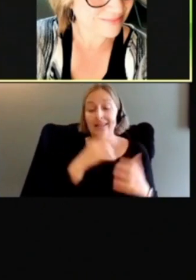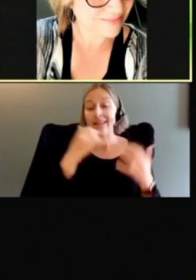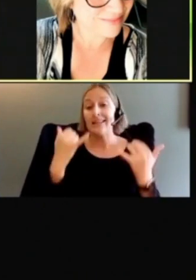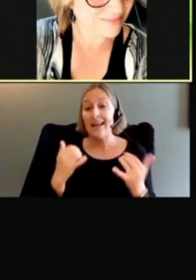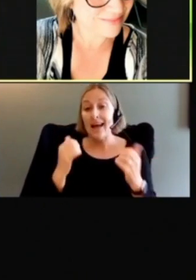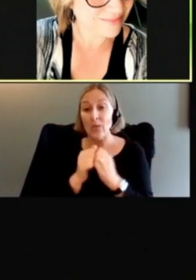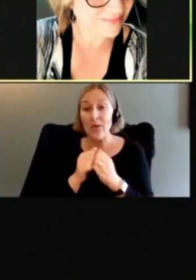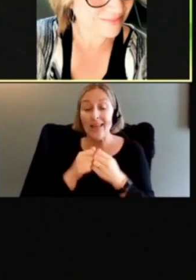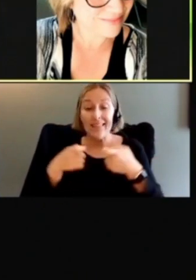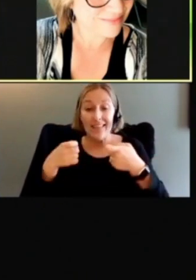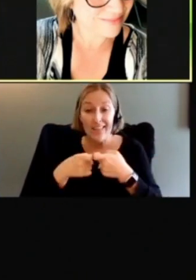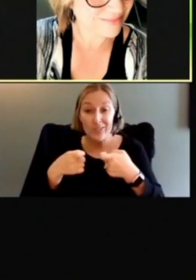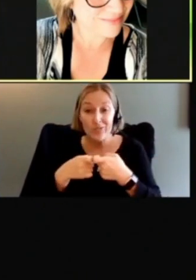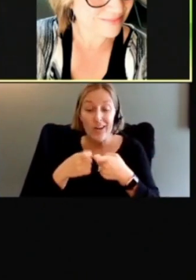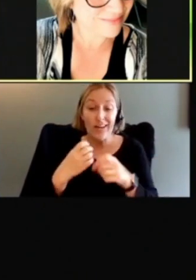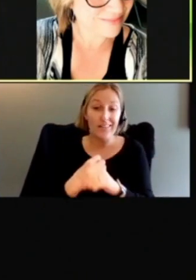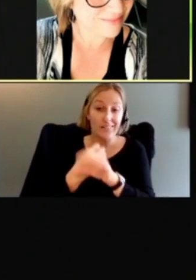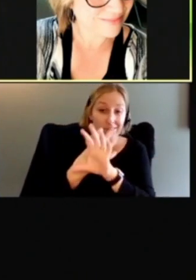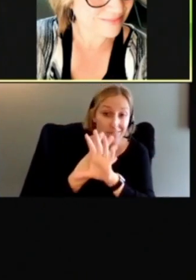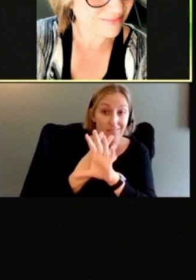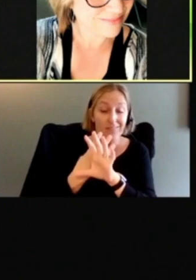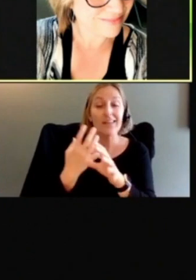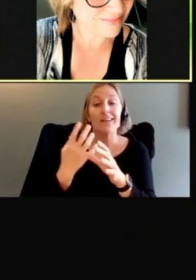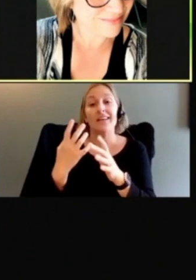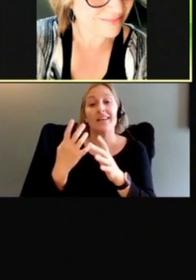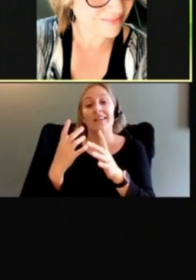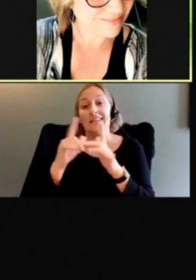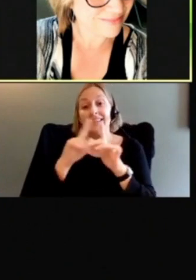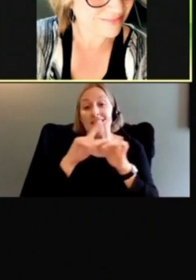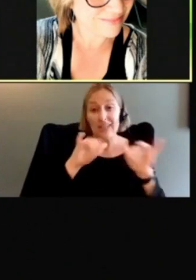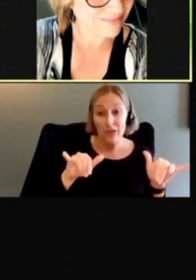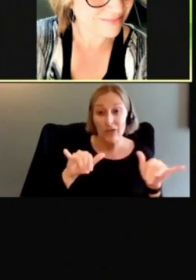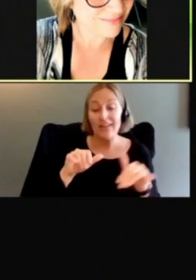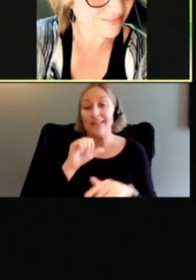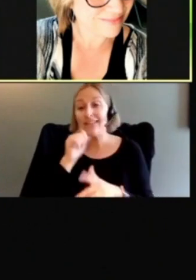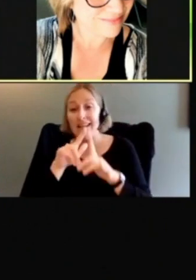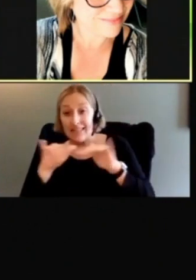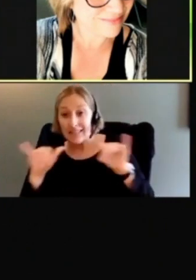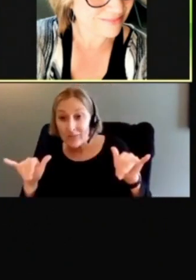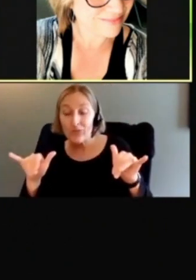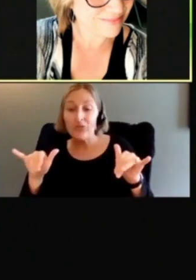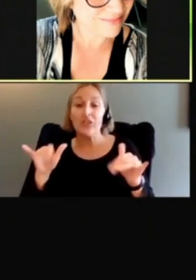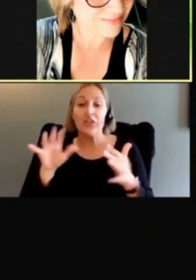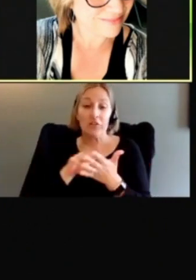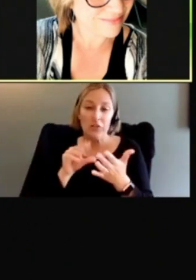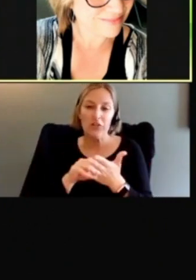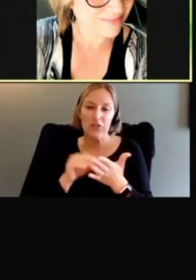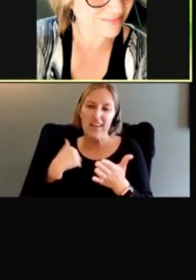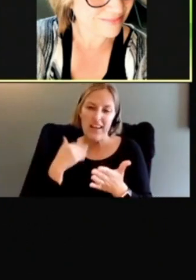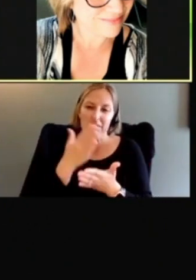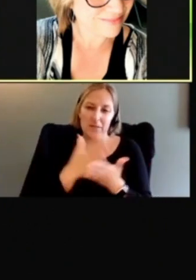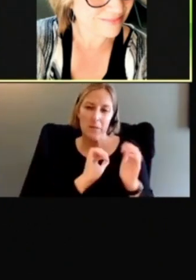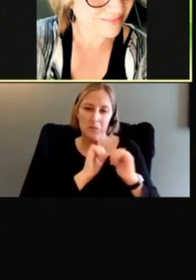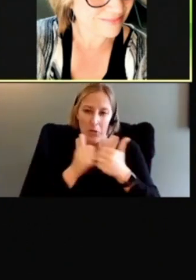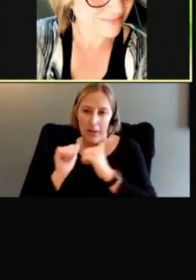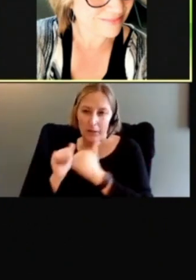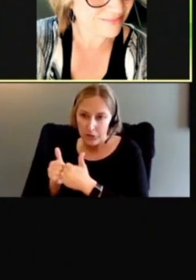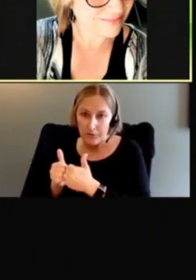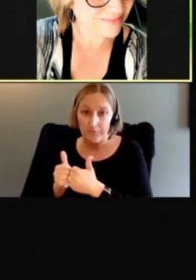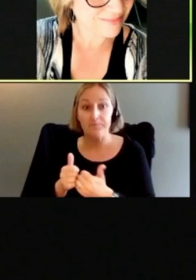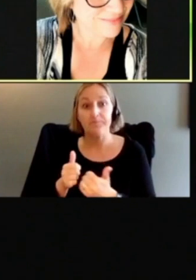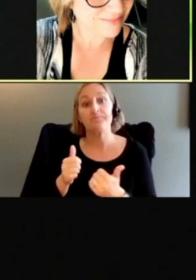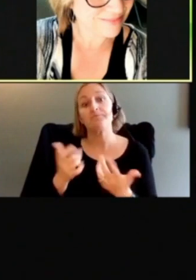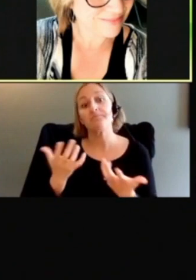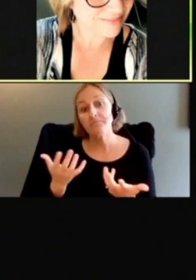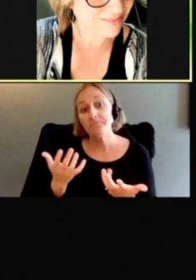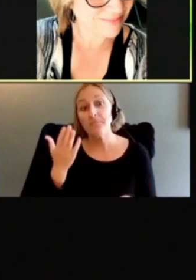with synchronous and asynchronous learning. So content may include things like PowerPoint